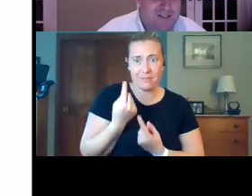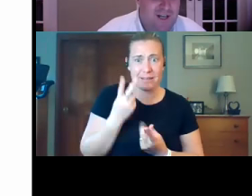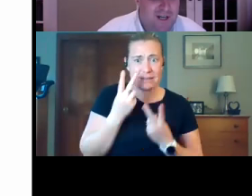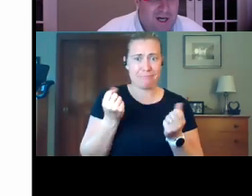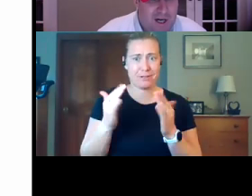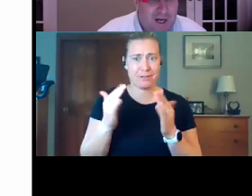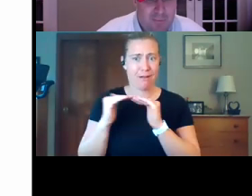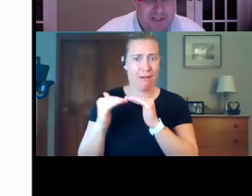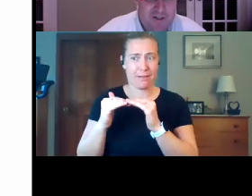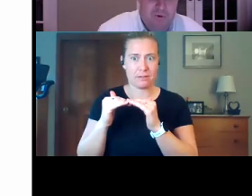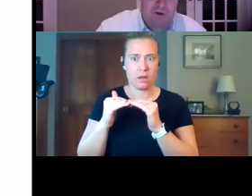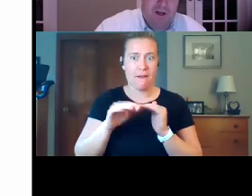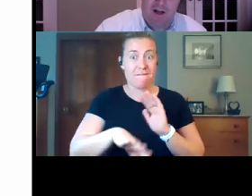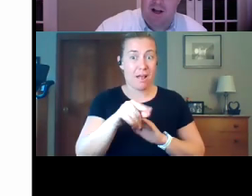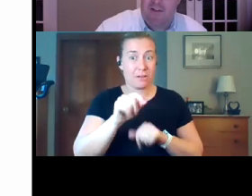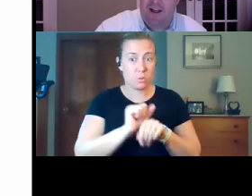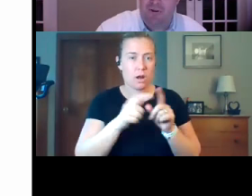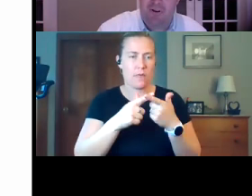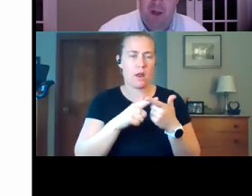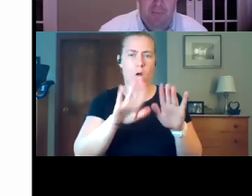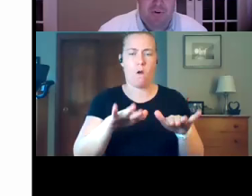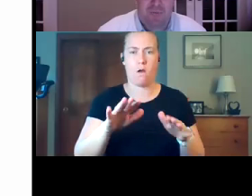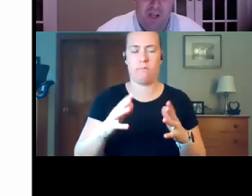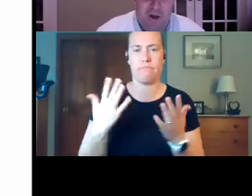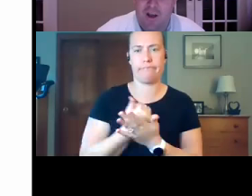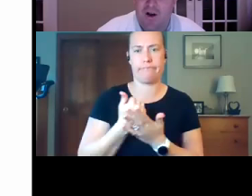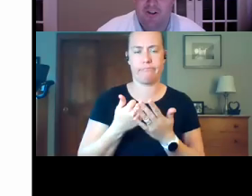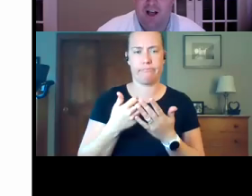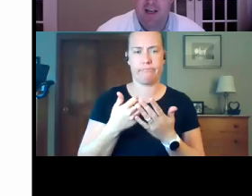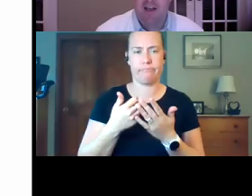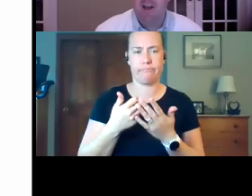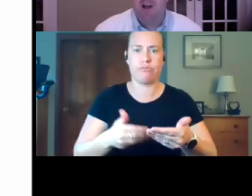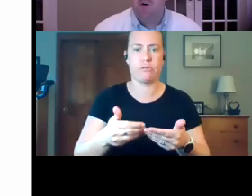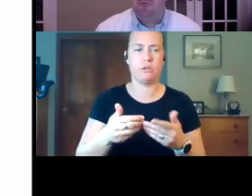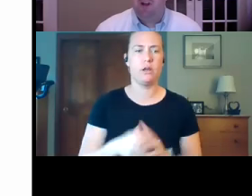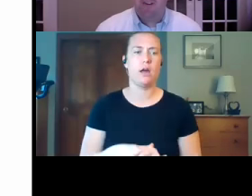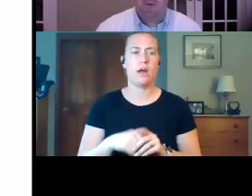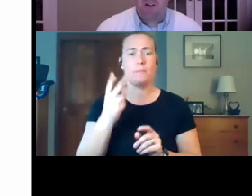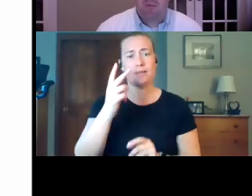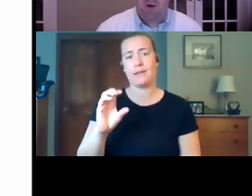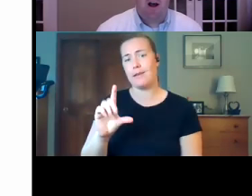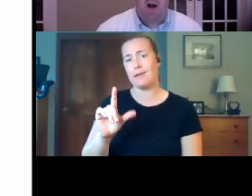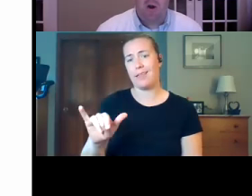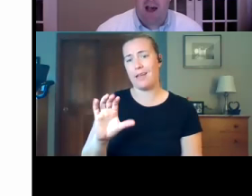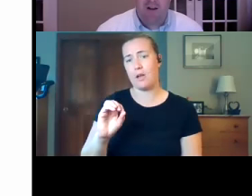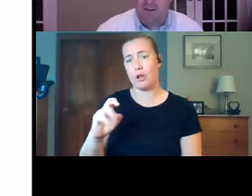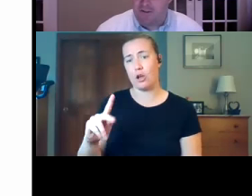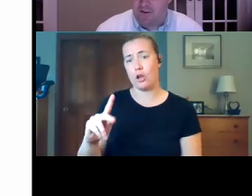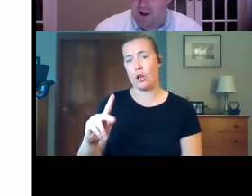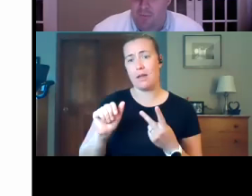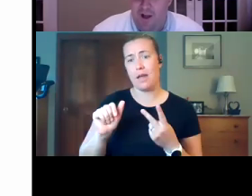ways. And so on the left, you see papers from Clay Cook and Aaron Lyon, who have really asked the question about, okay, how